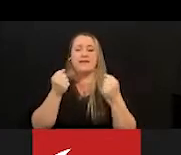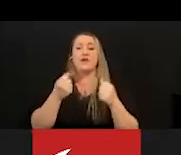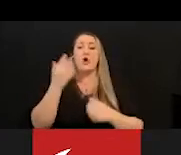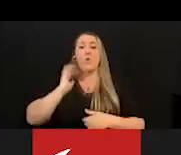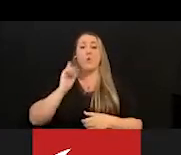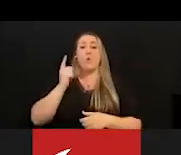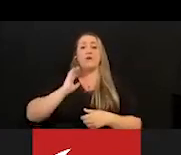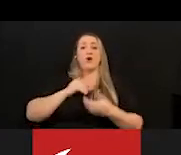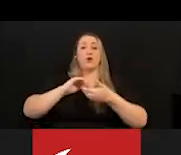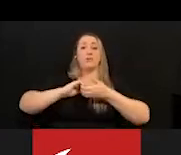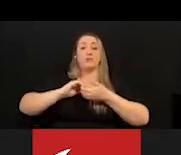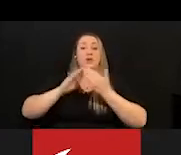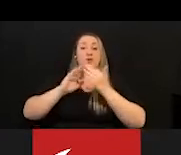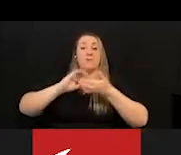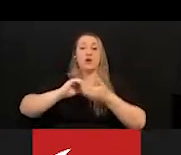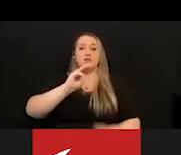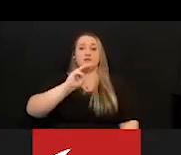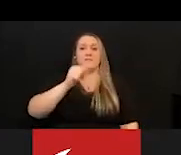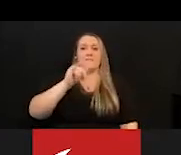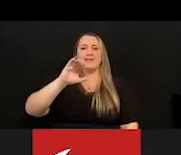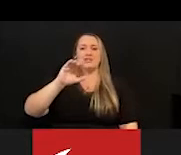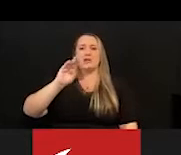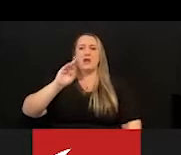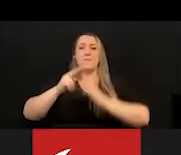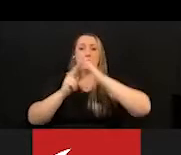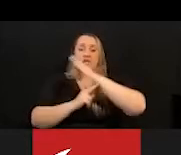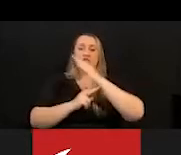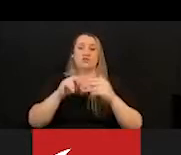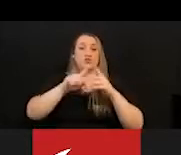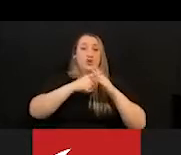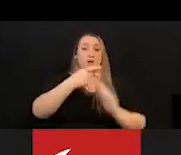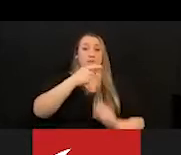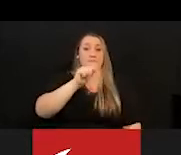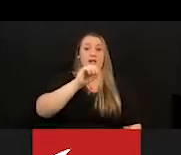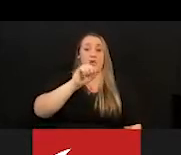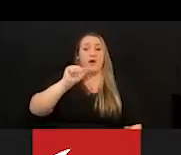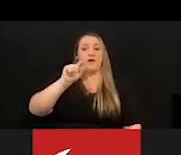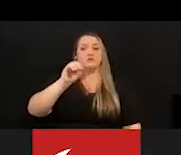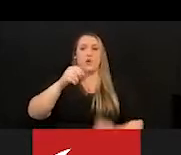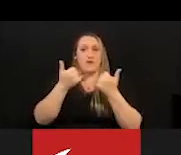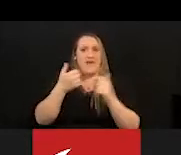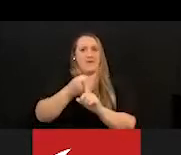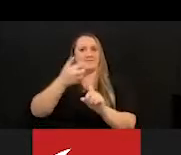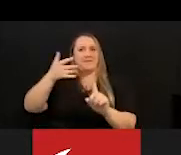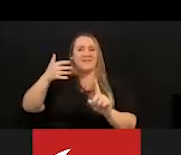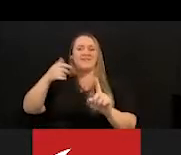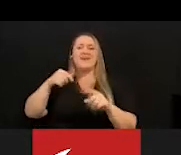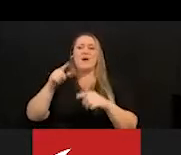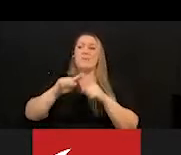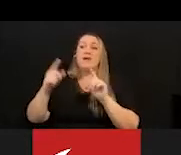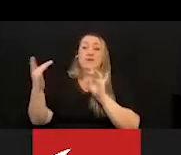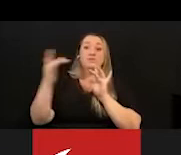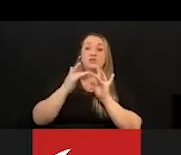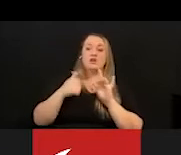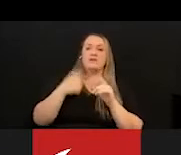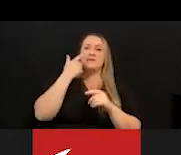playground project started in Palo Alto, which is now expanded, had reached out to me because they were included in a traveling exhibition focused